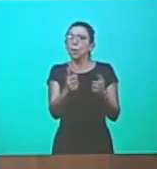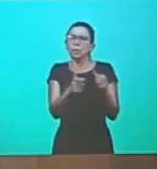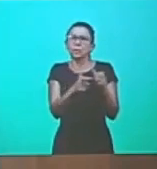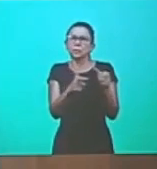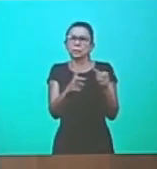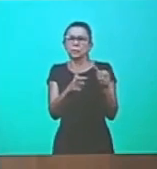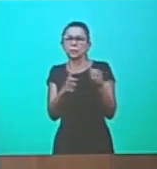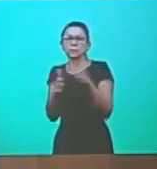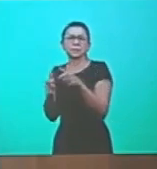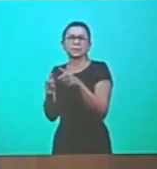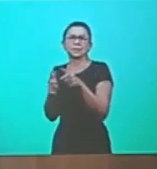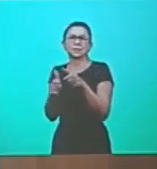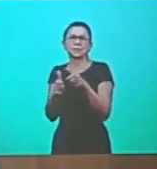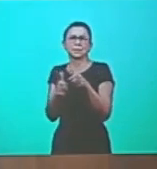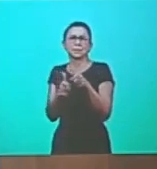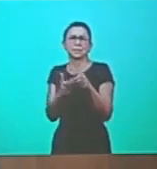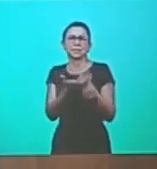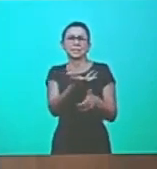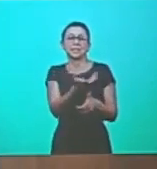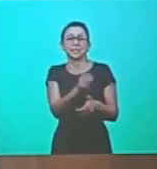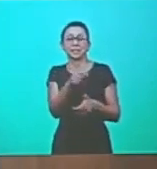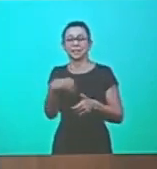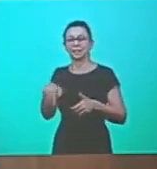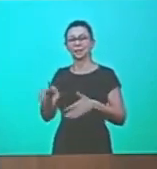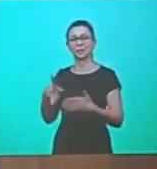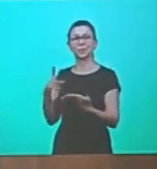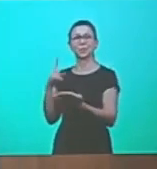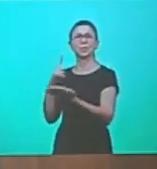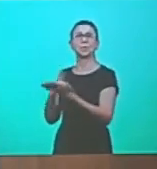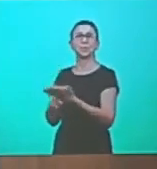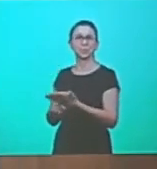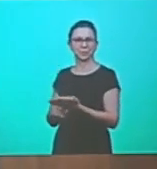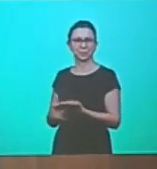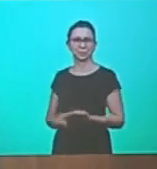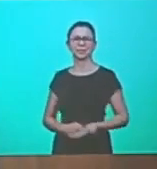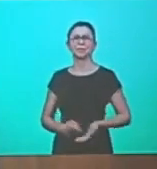of people would be invited and a lot wouldn't be able to attend.